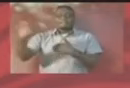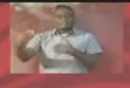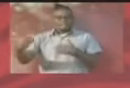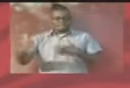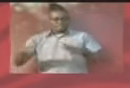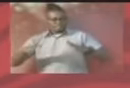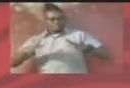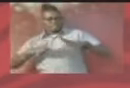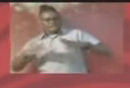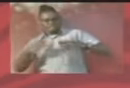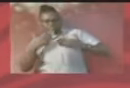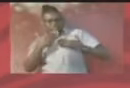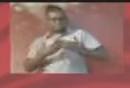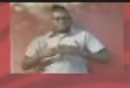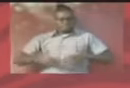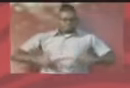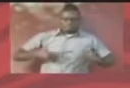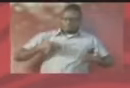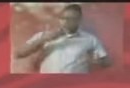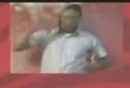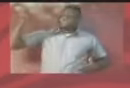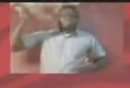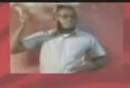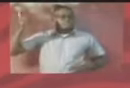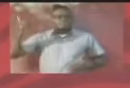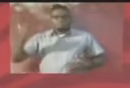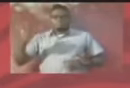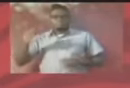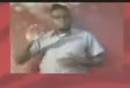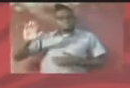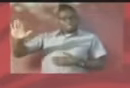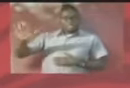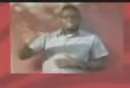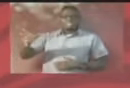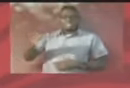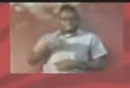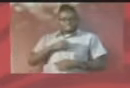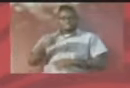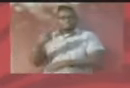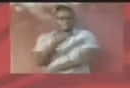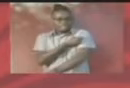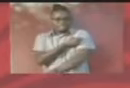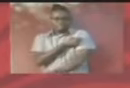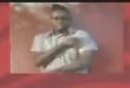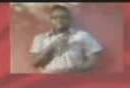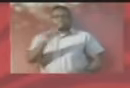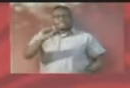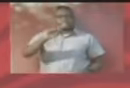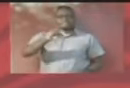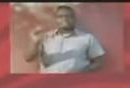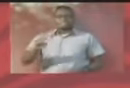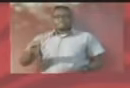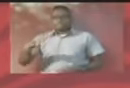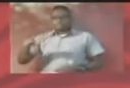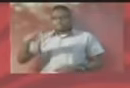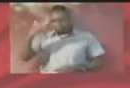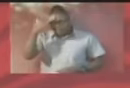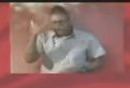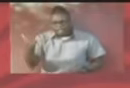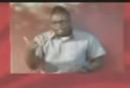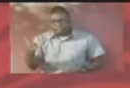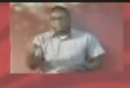I took this vaccine because AstraZeneca, like the Sinopharm from China, was approved by WHO, World